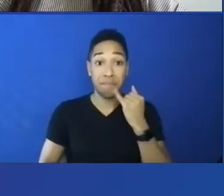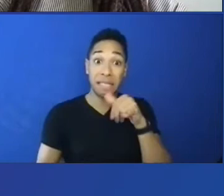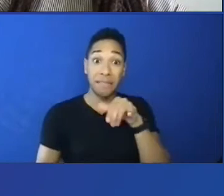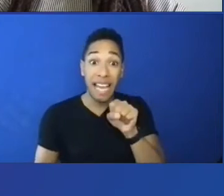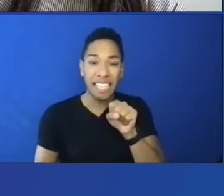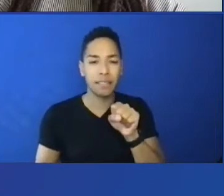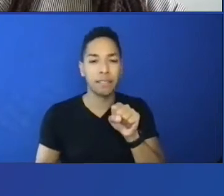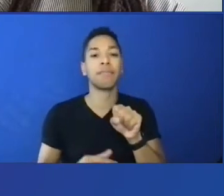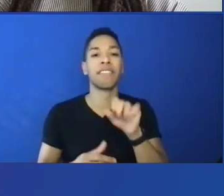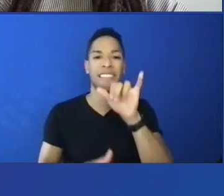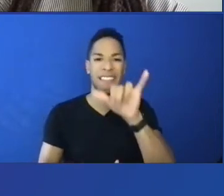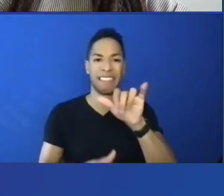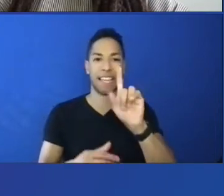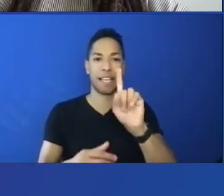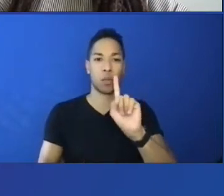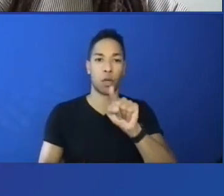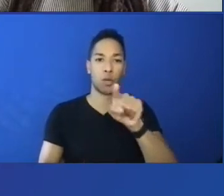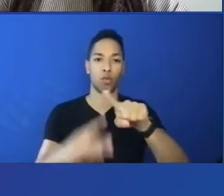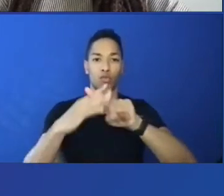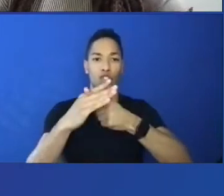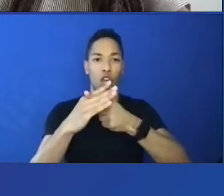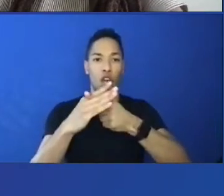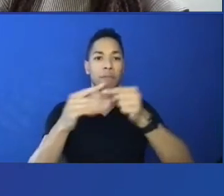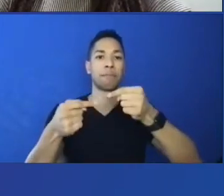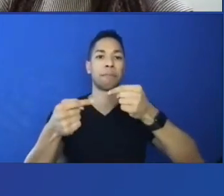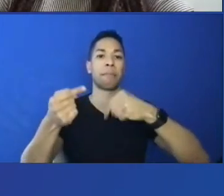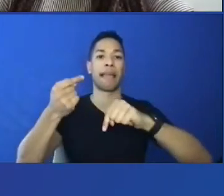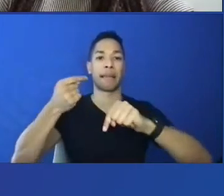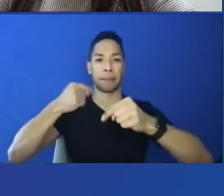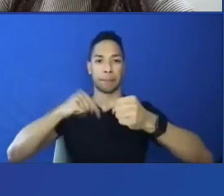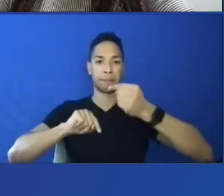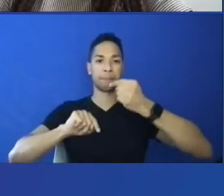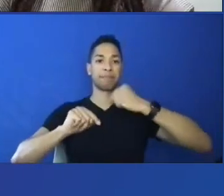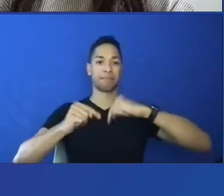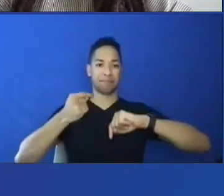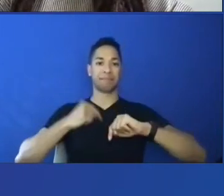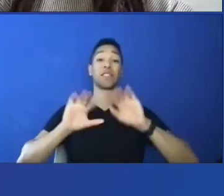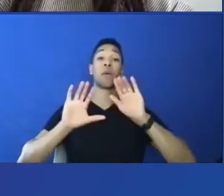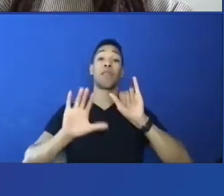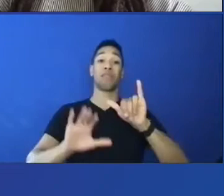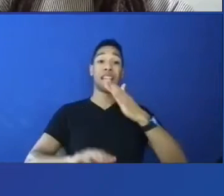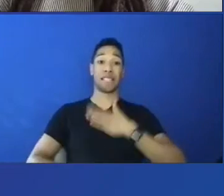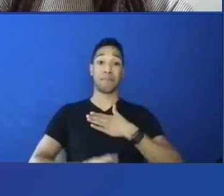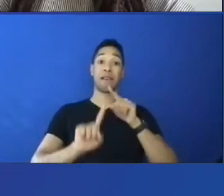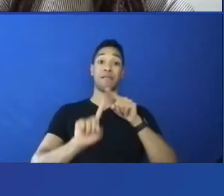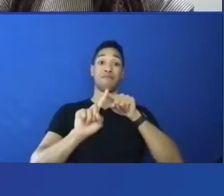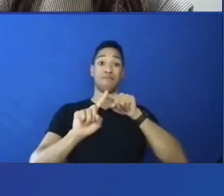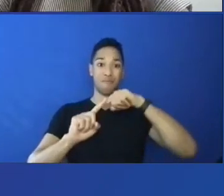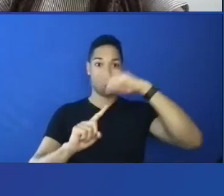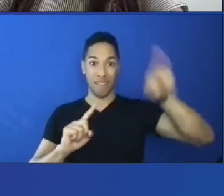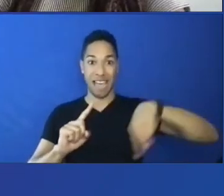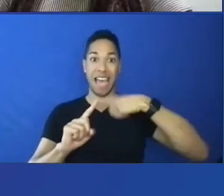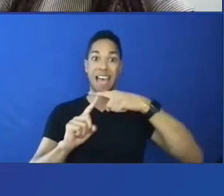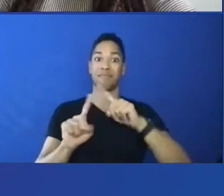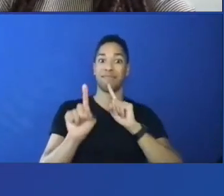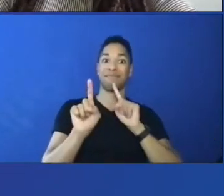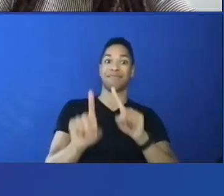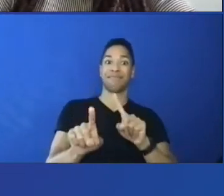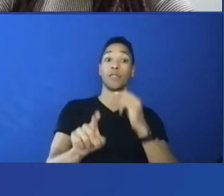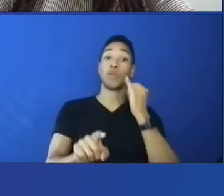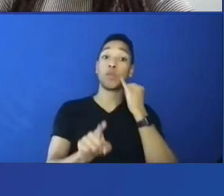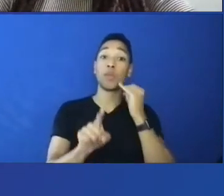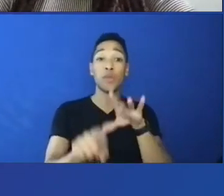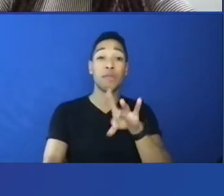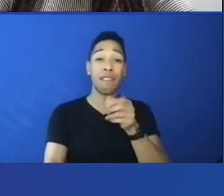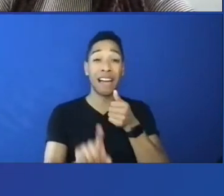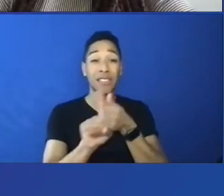up from there. So that is like my roundabout way. It's not like but it's that if you find